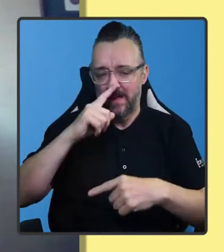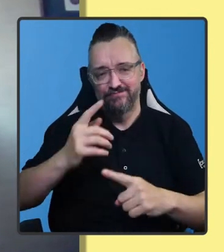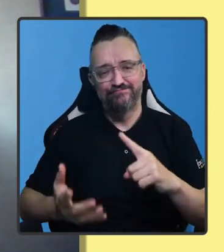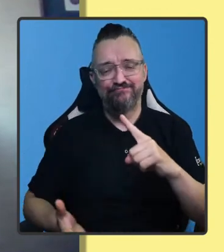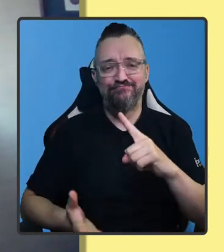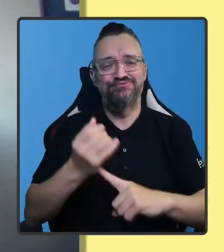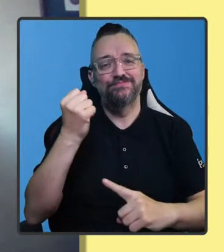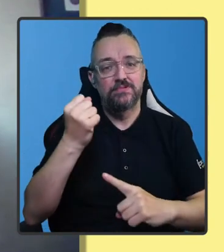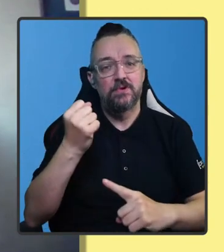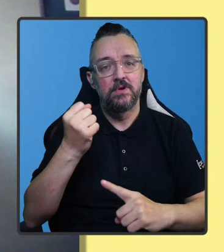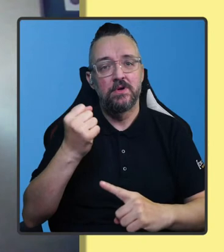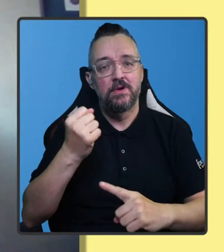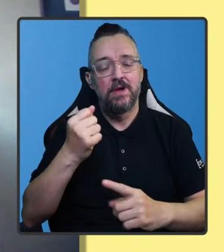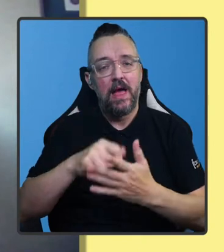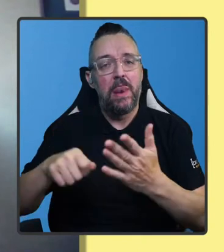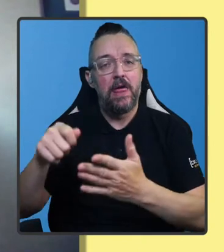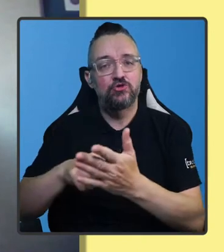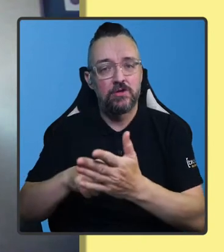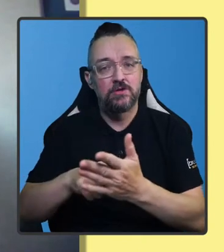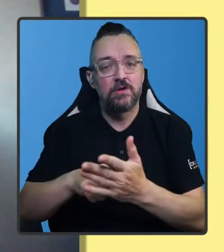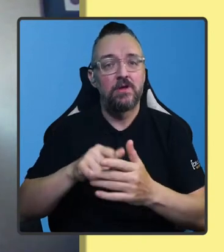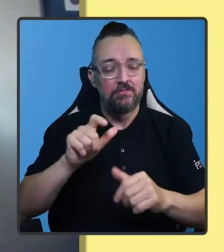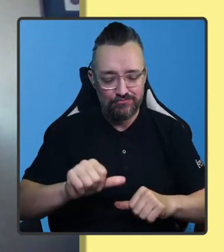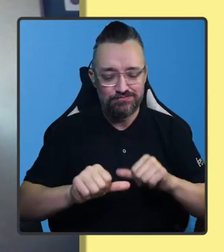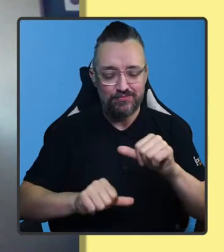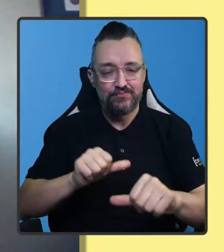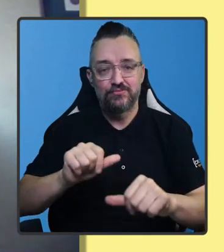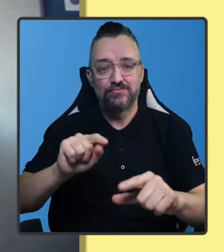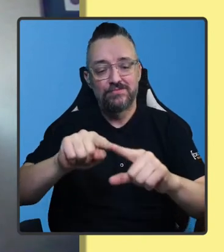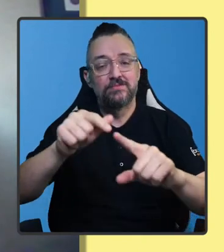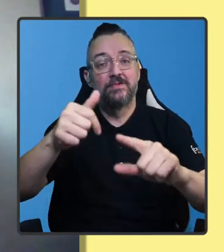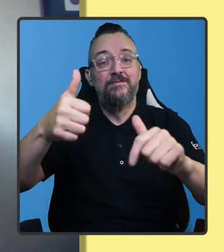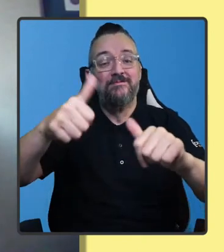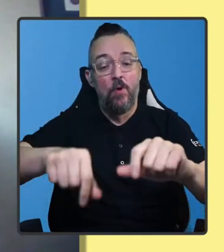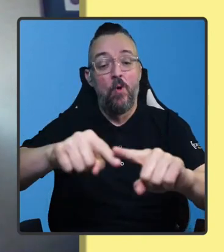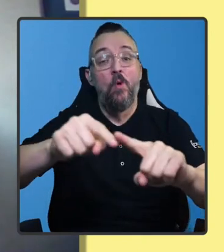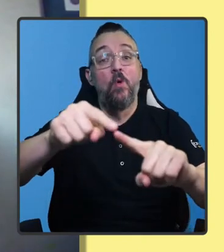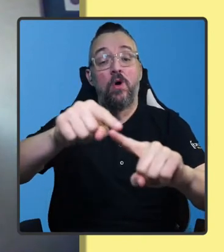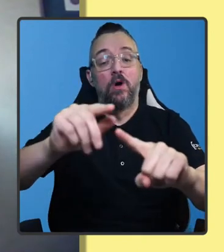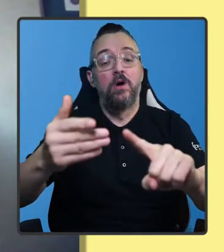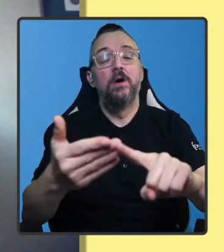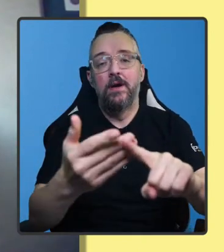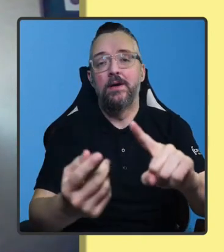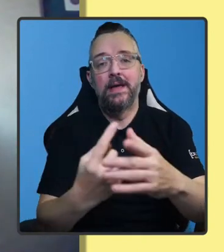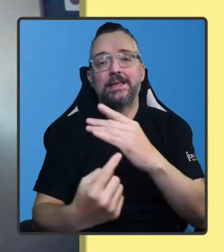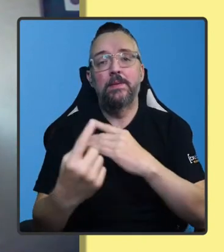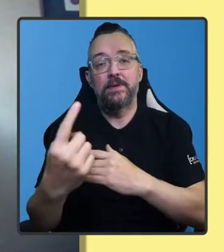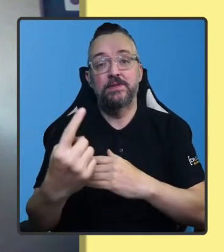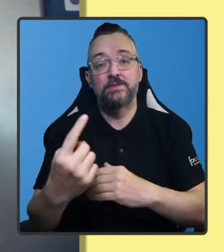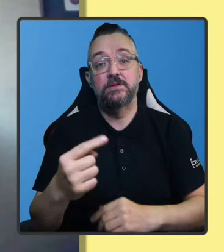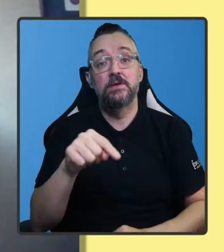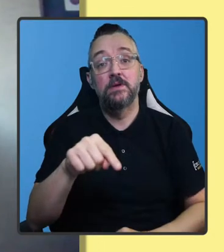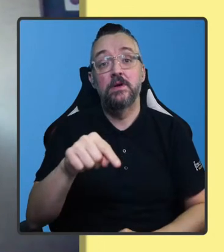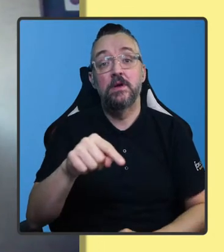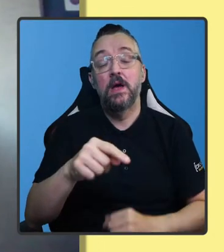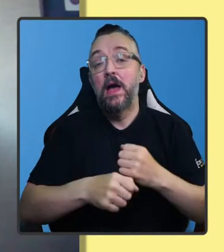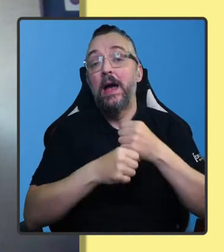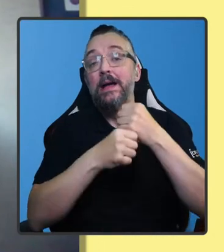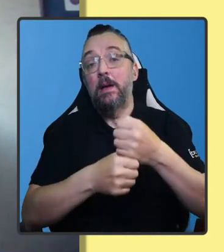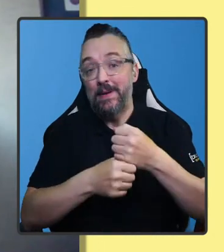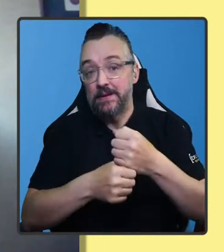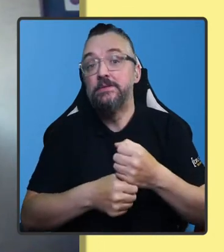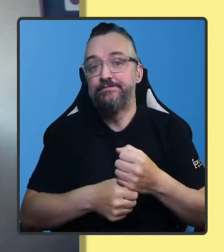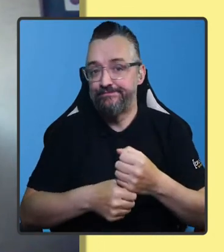another big step on our journey to independence. And friends, I can tell you this, that independence campaign is well